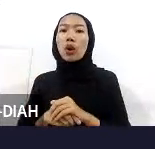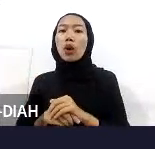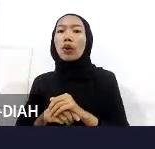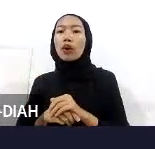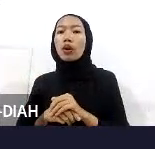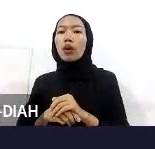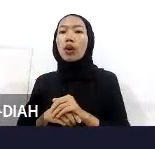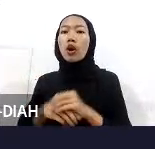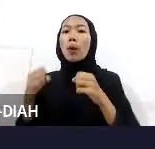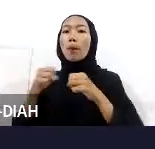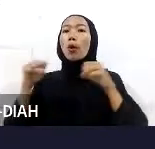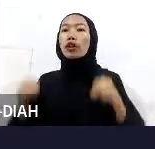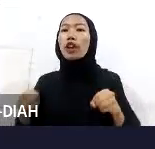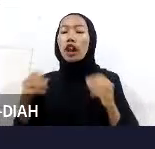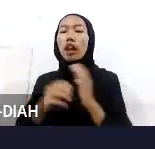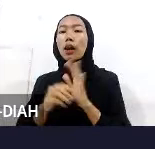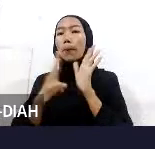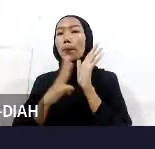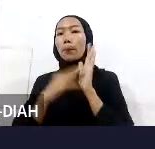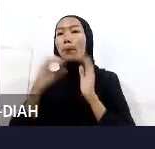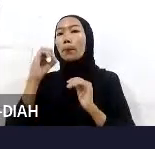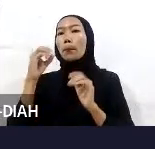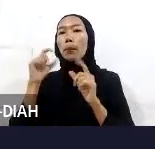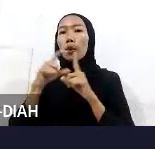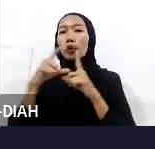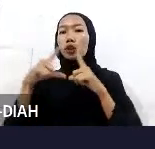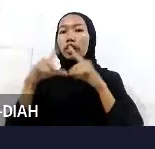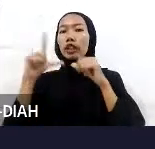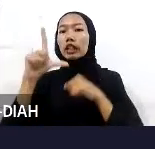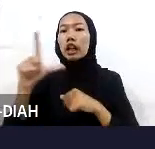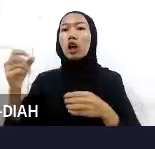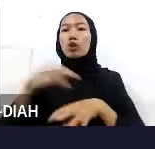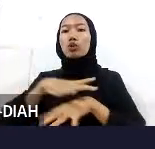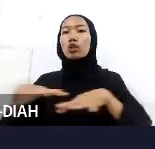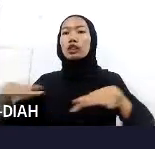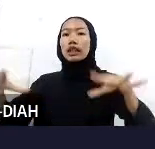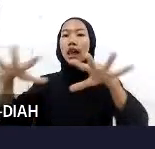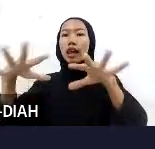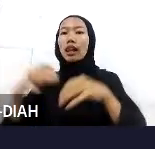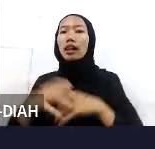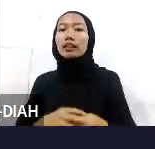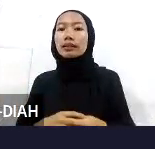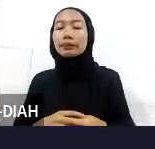Yeah. Okay, we'll go down to.